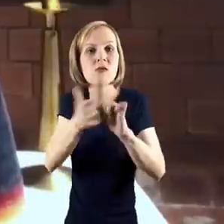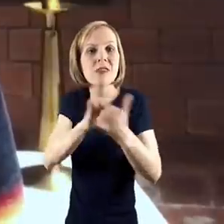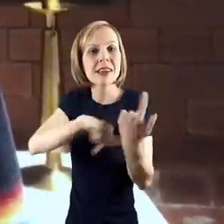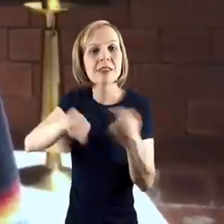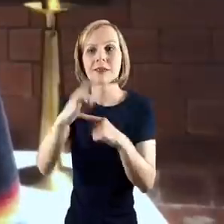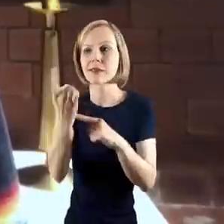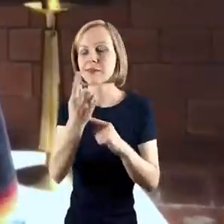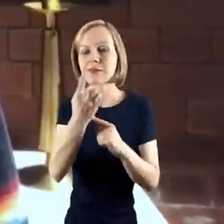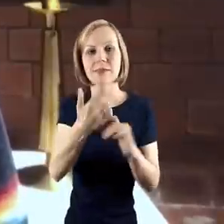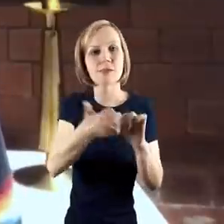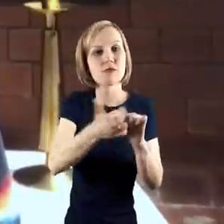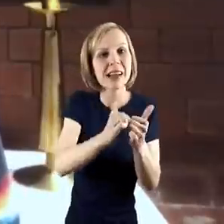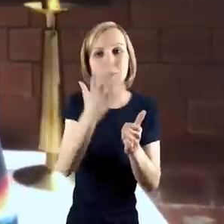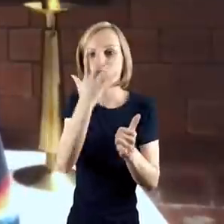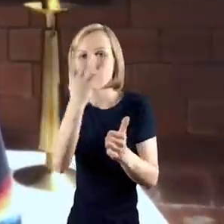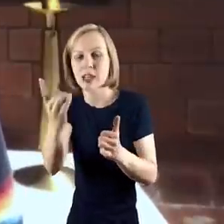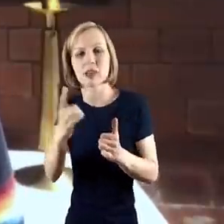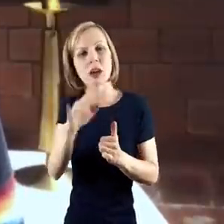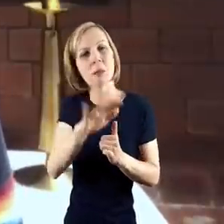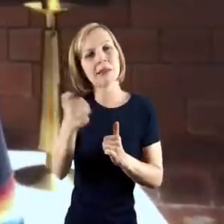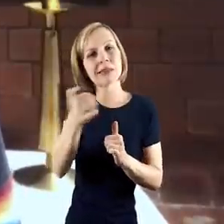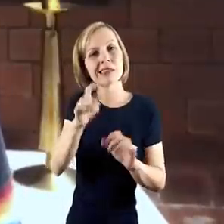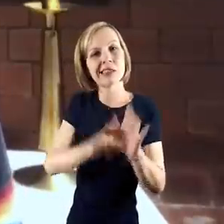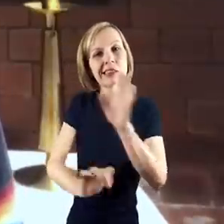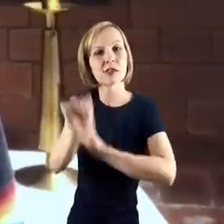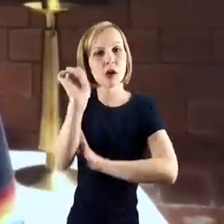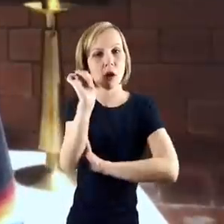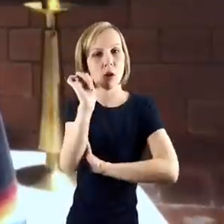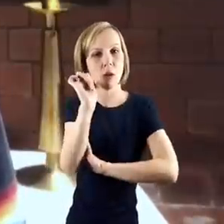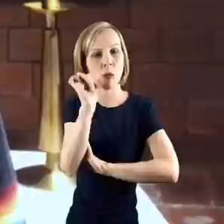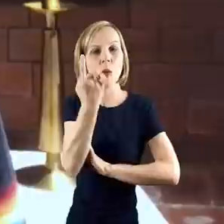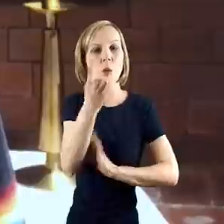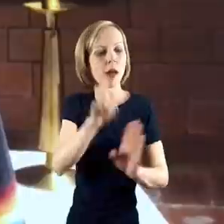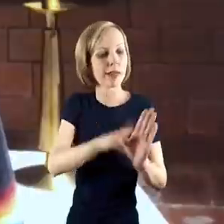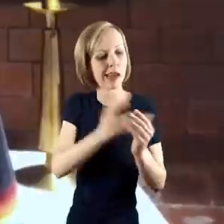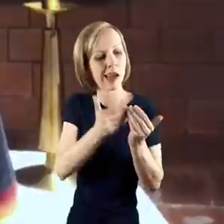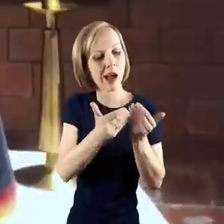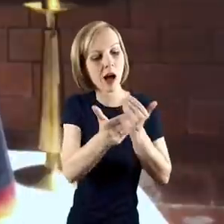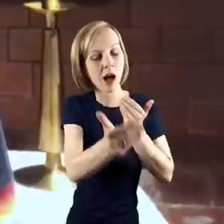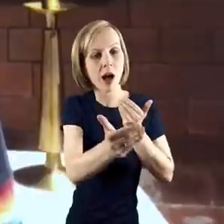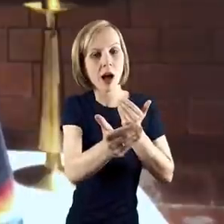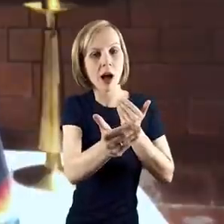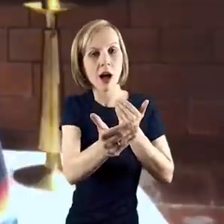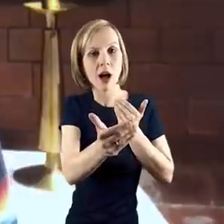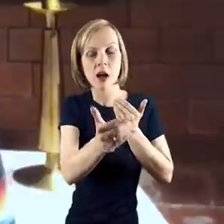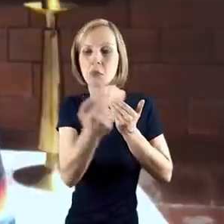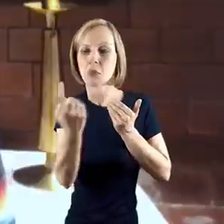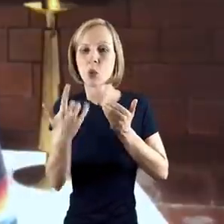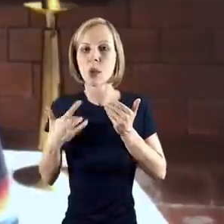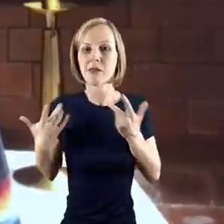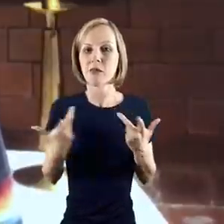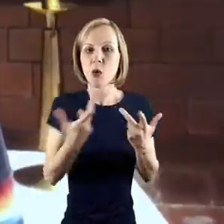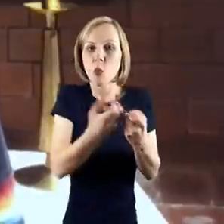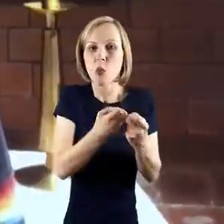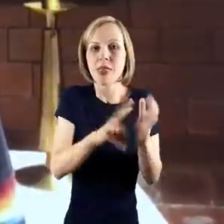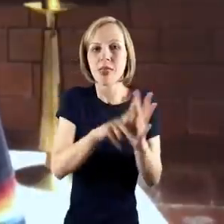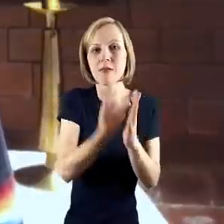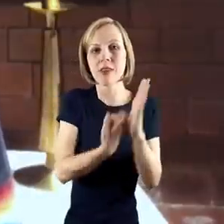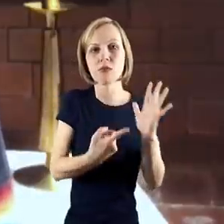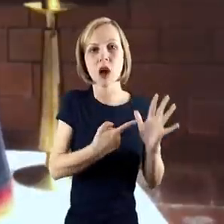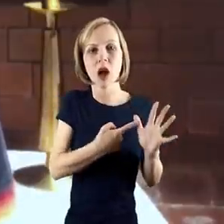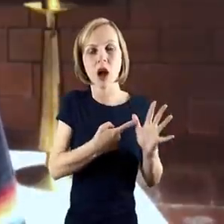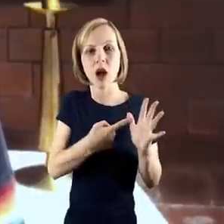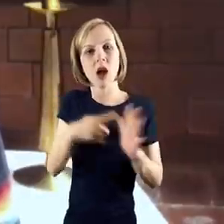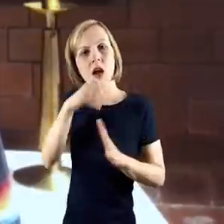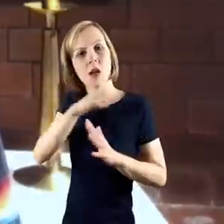For a year, about 16 years ago, Vera provided housing for a young man called Brandon. He